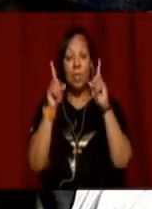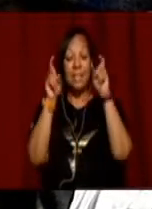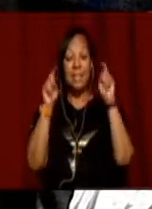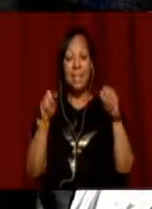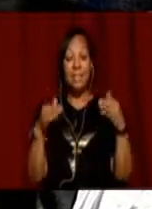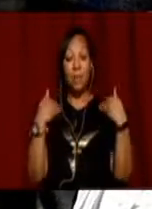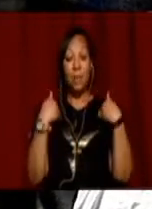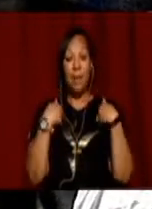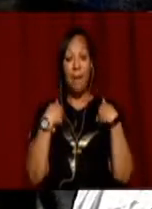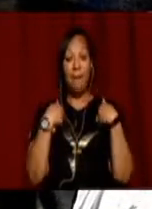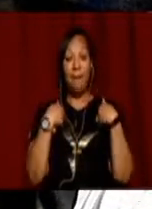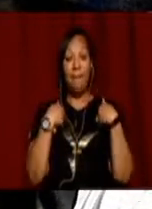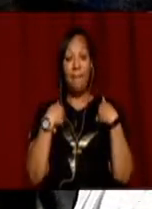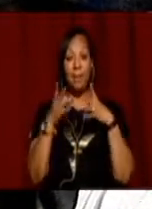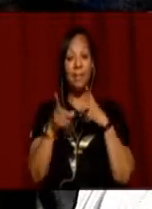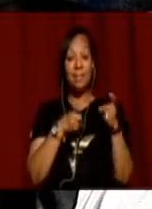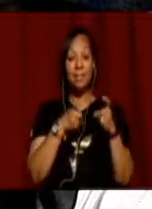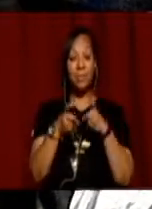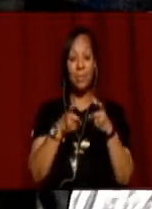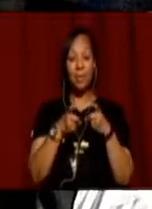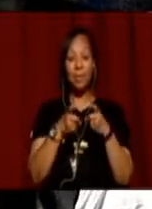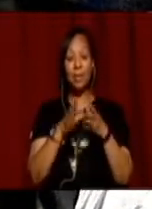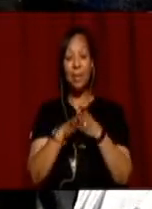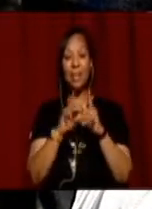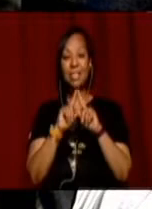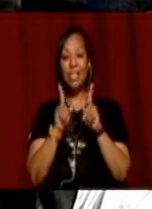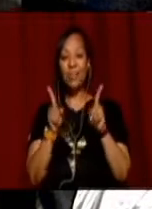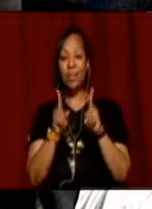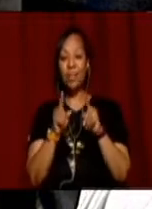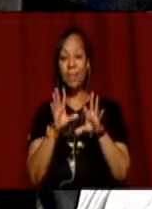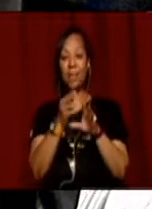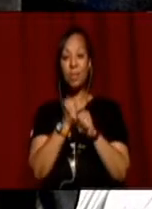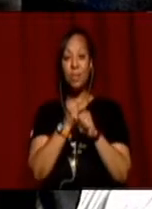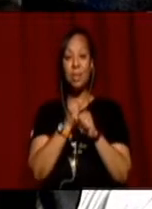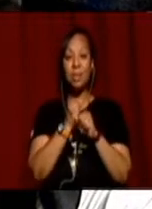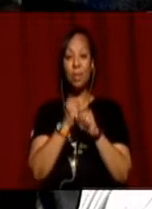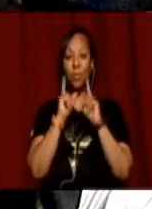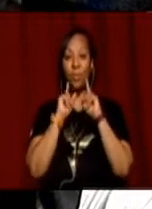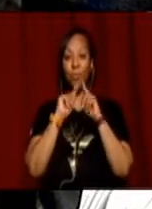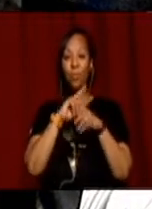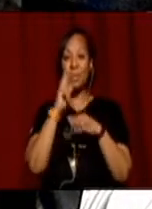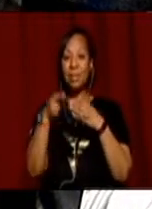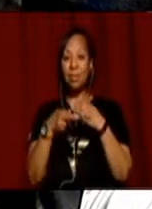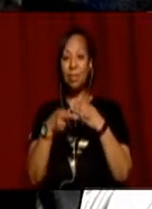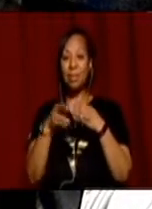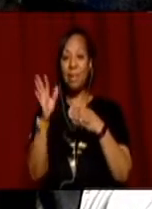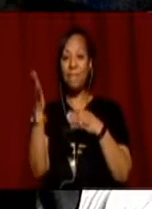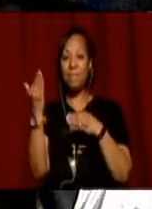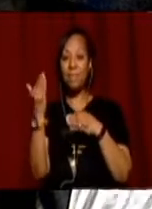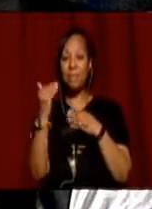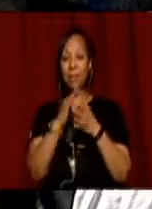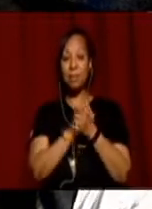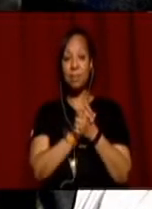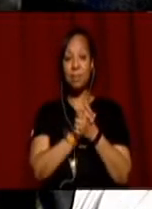place deals with it in a completely different way. Because we get results right there on the spot within 15